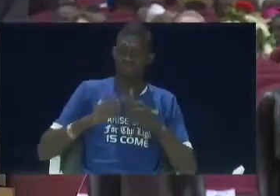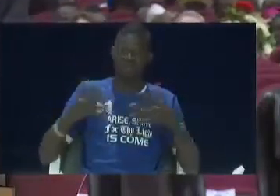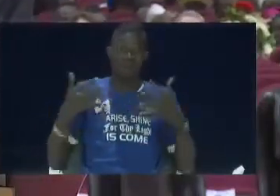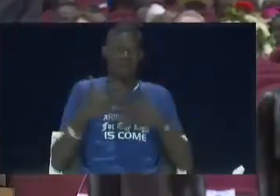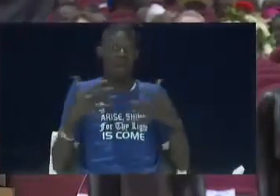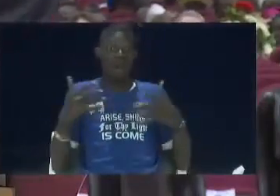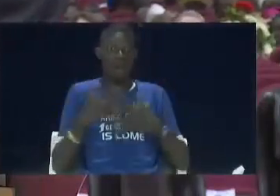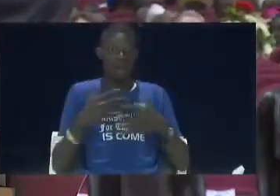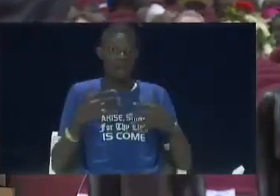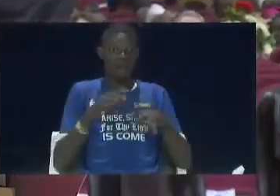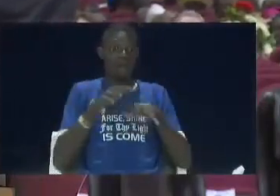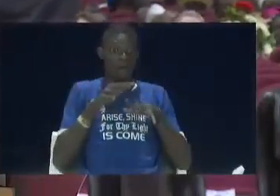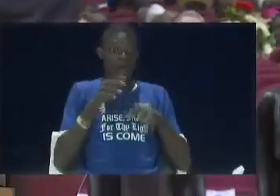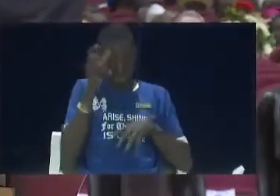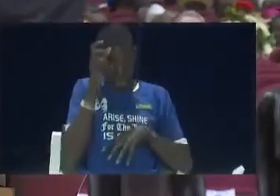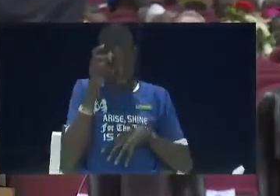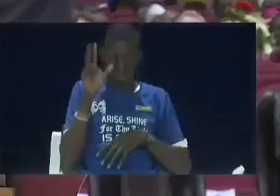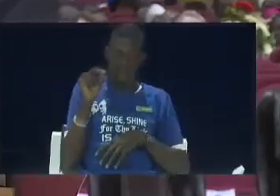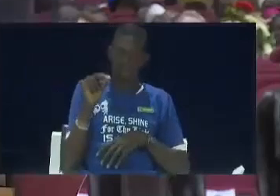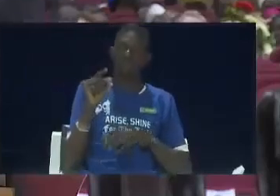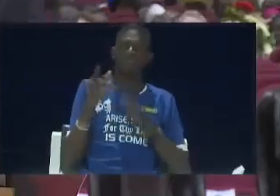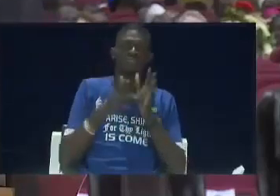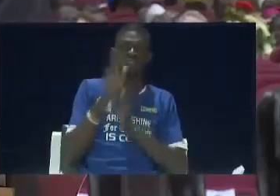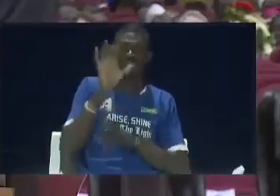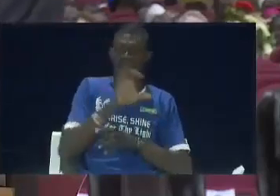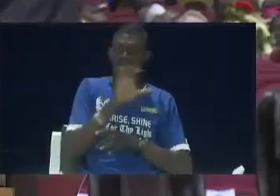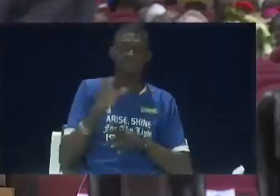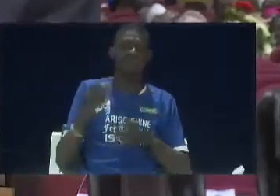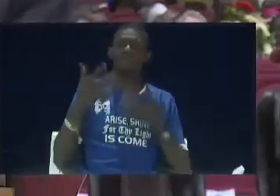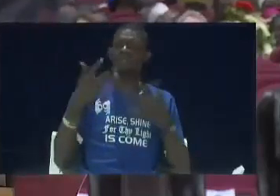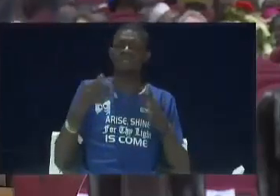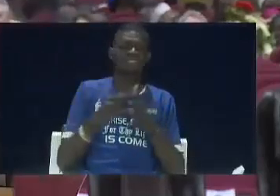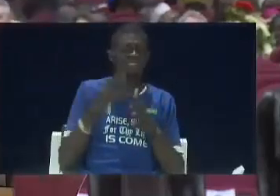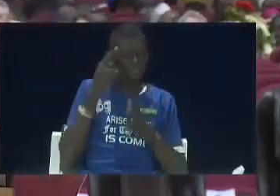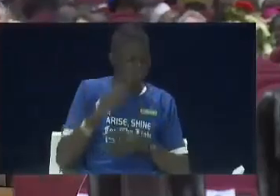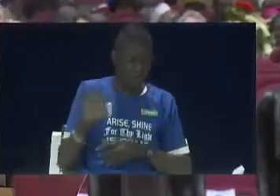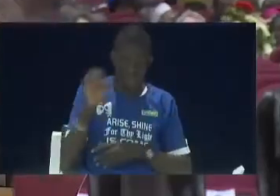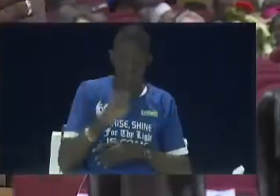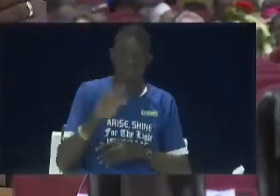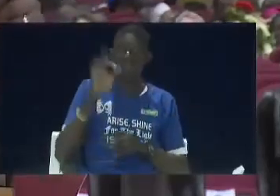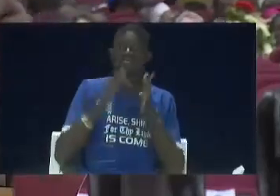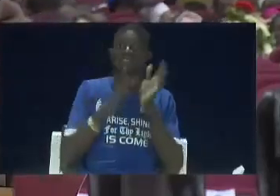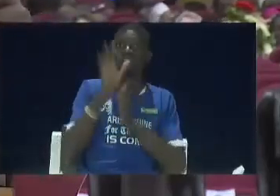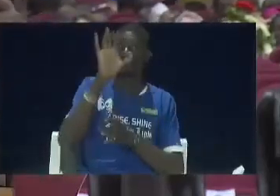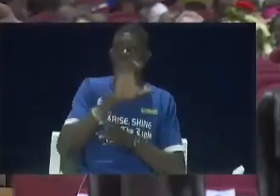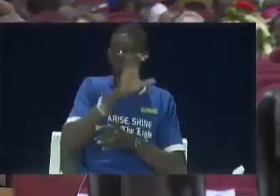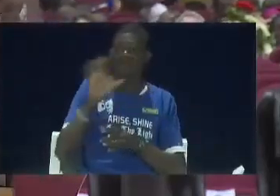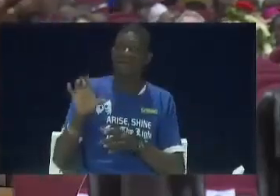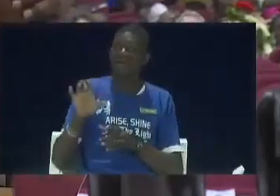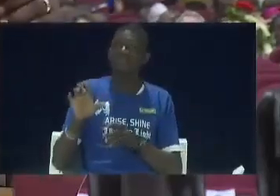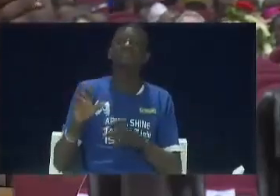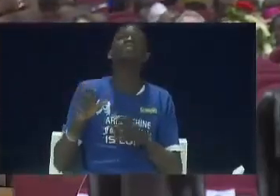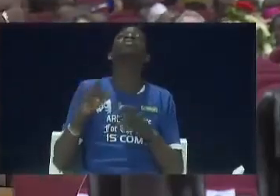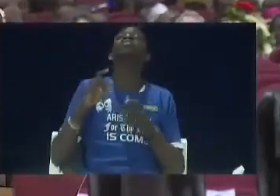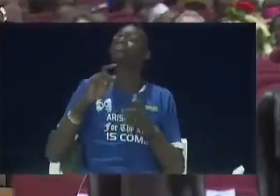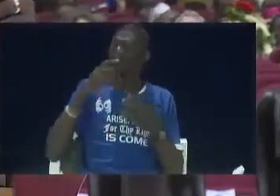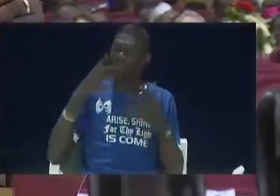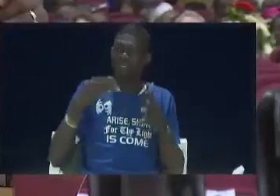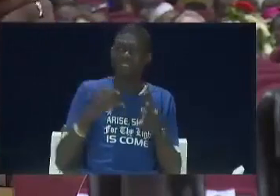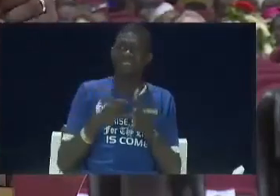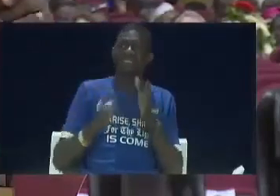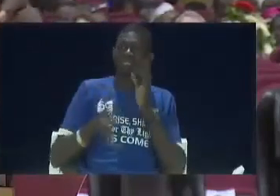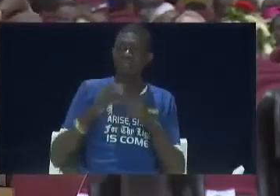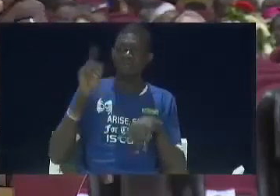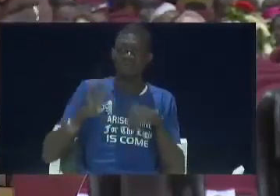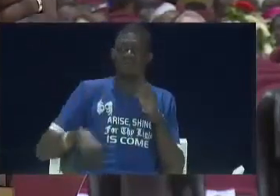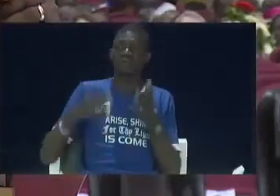devil. Calvary finished him forever. Calvary finished him irredeemably. If he could not